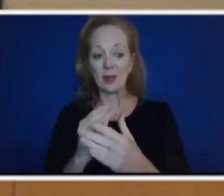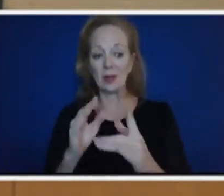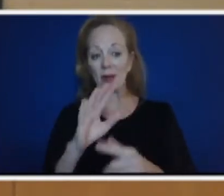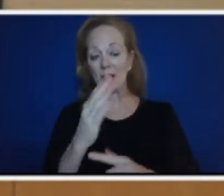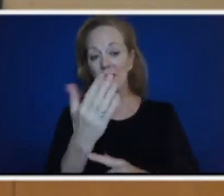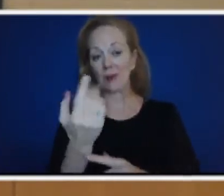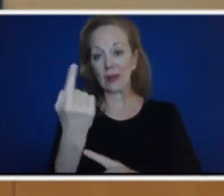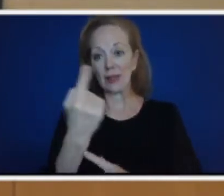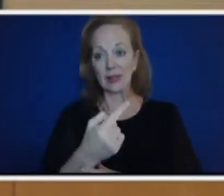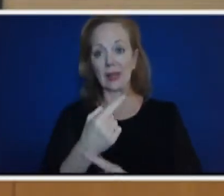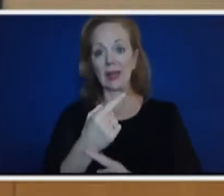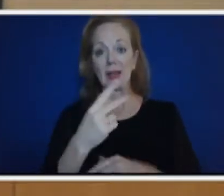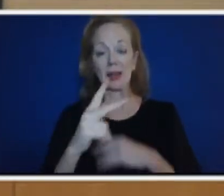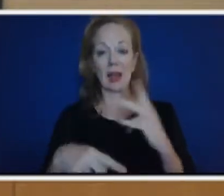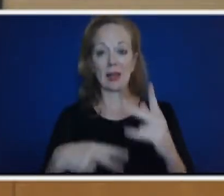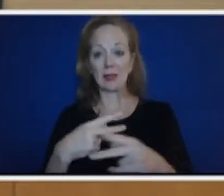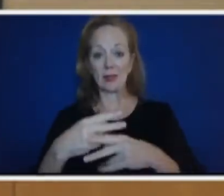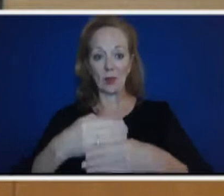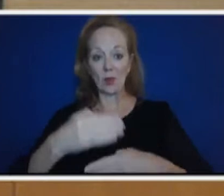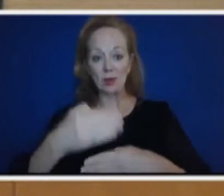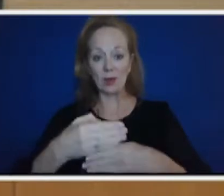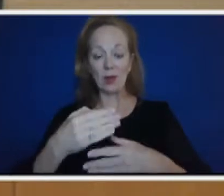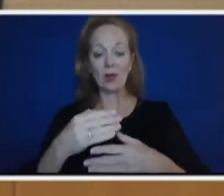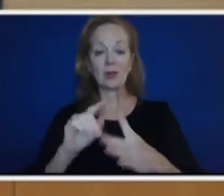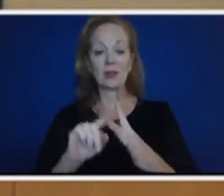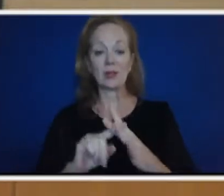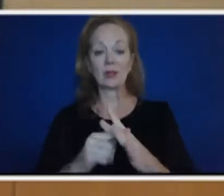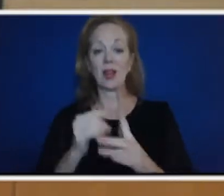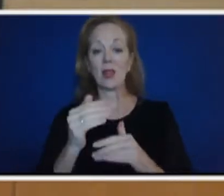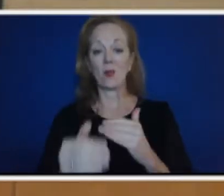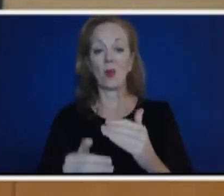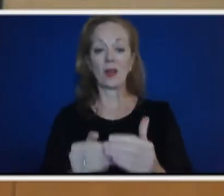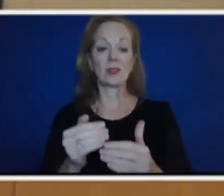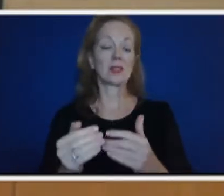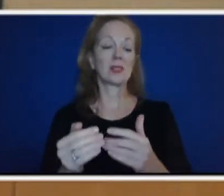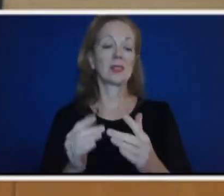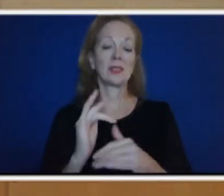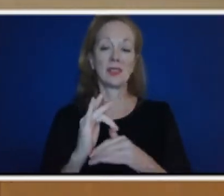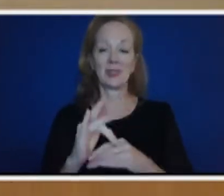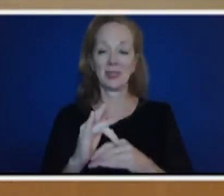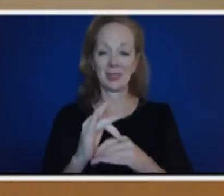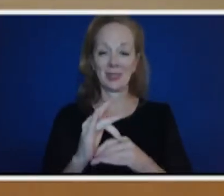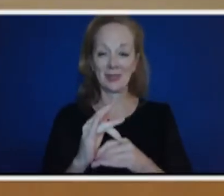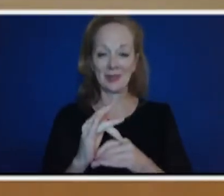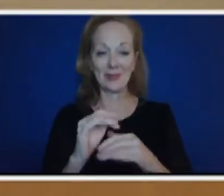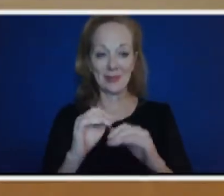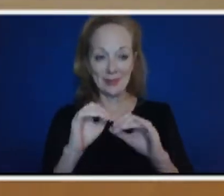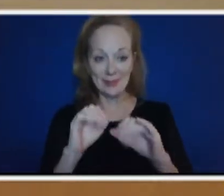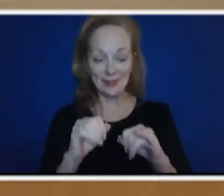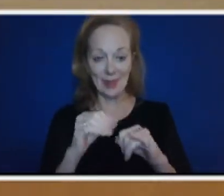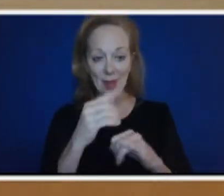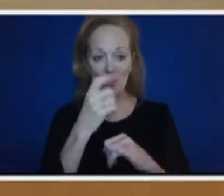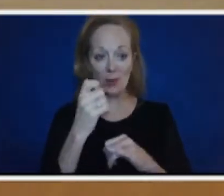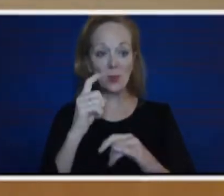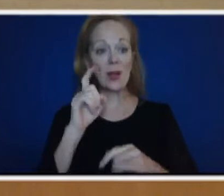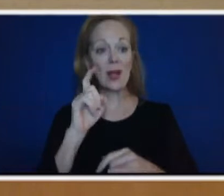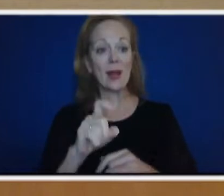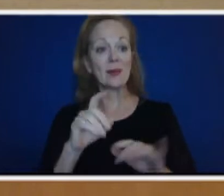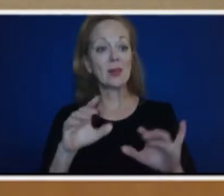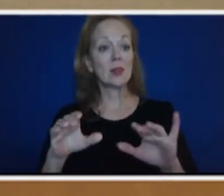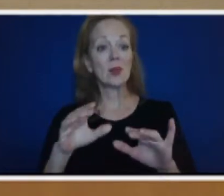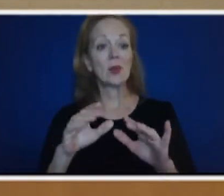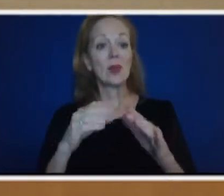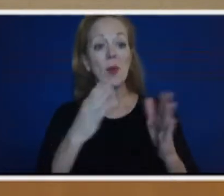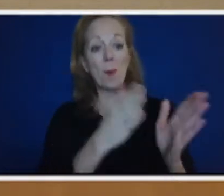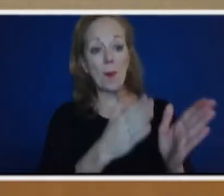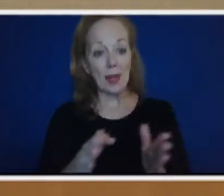15-day kind of window. So we start that process really about as early as we can, just because we have to do the plan reviews to get them